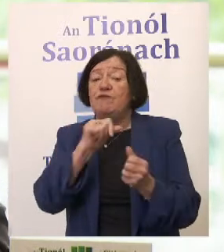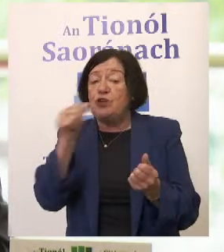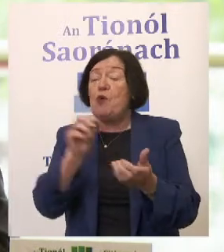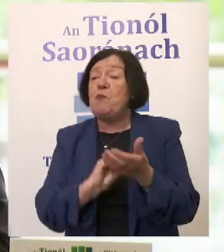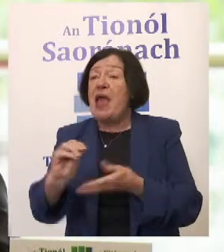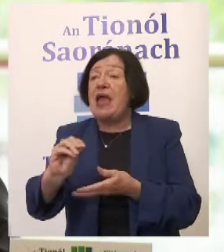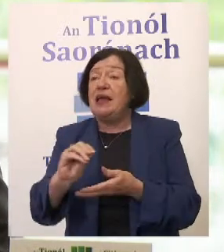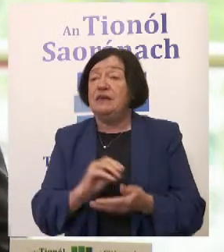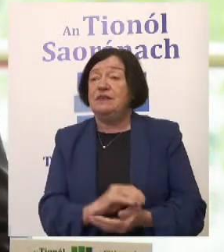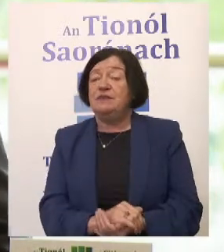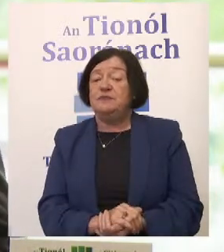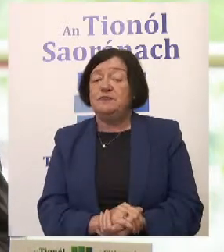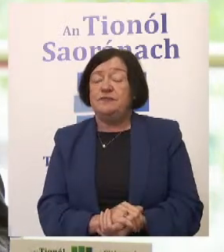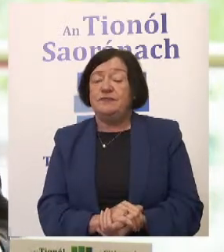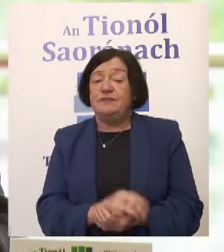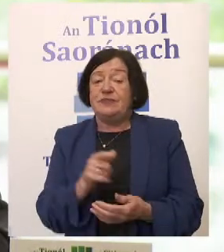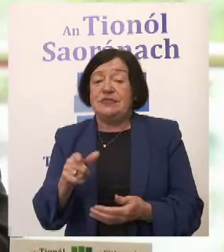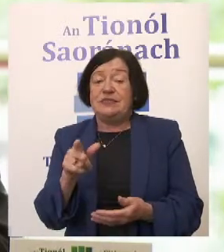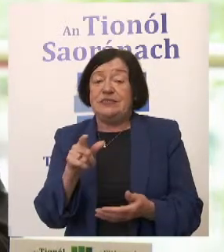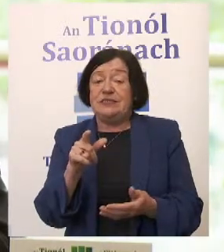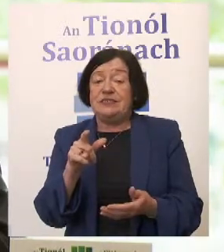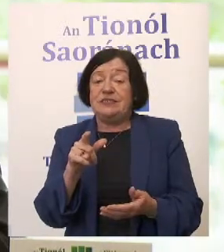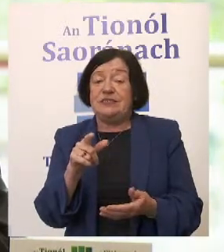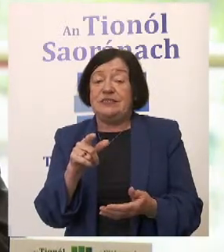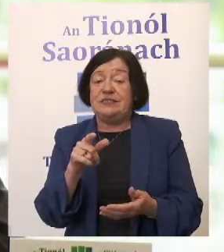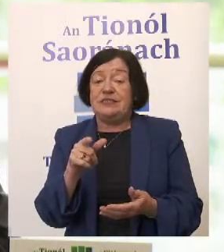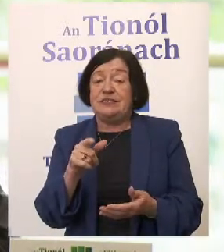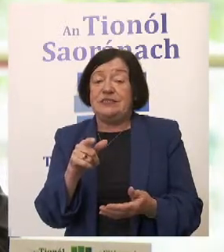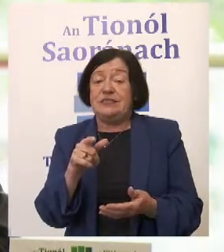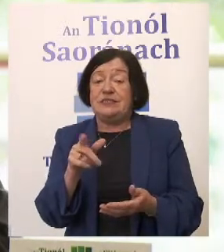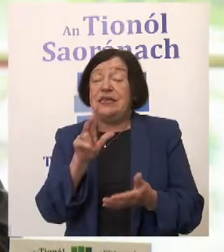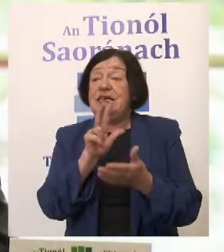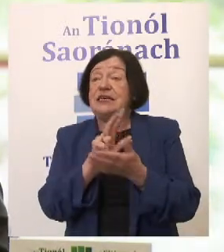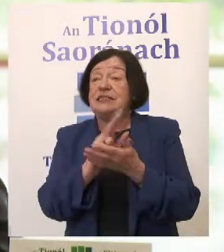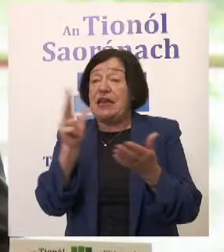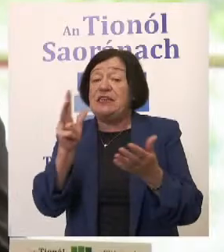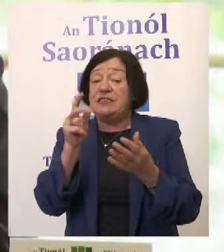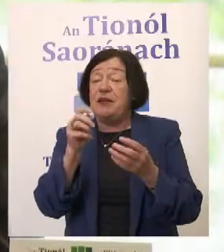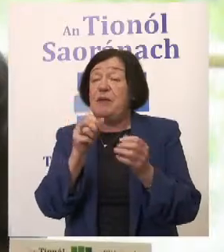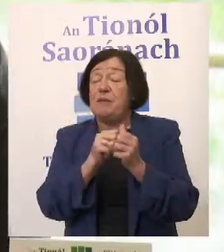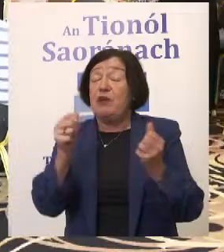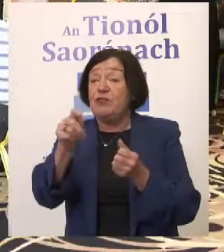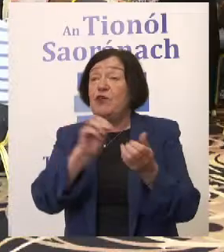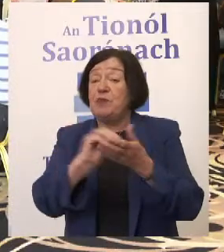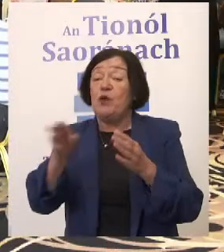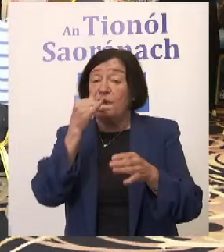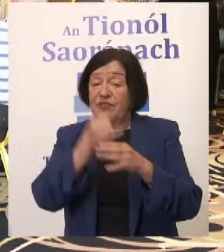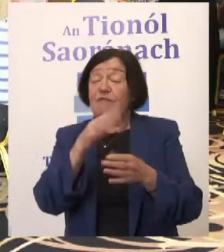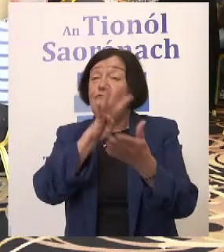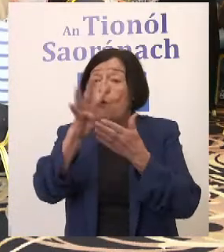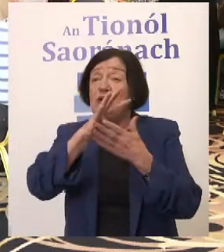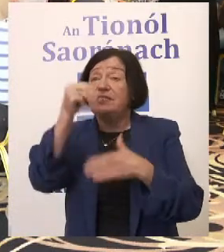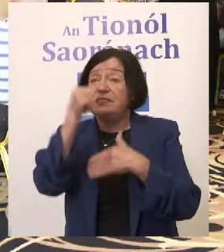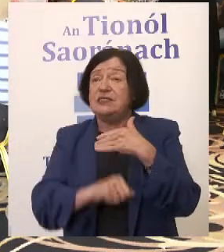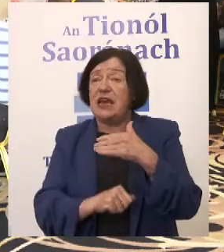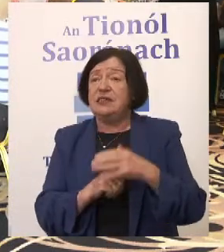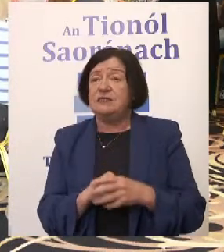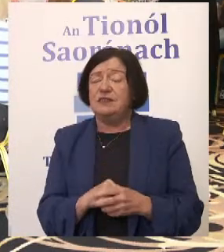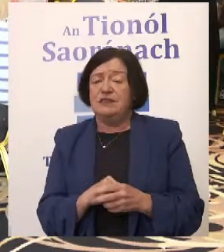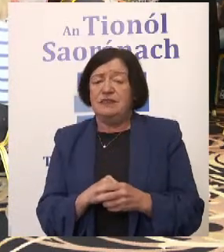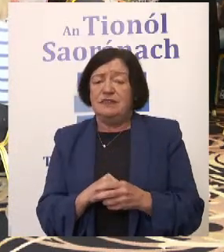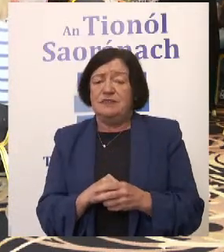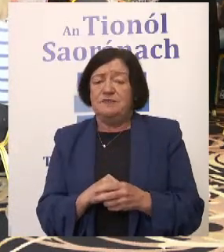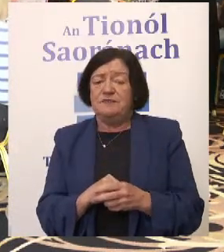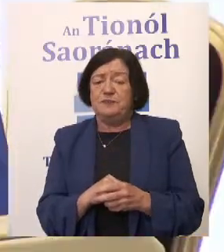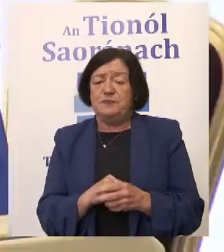it. It's £80 if you pay it within 14 days. Thank you. Thank you. I mean,